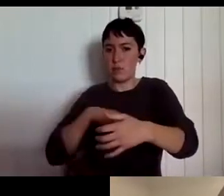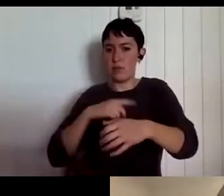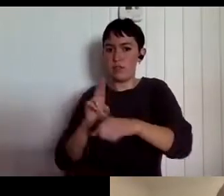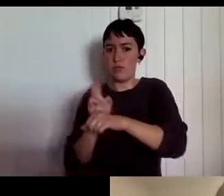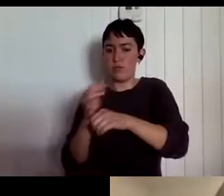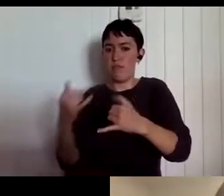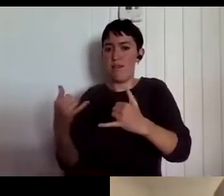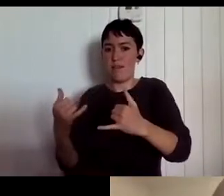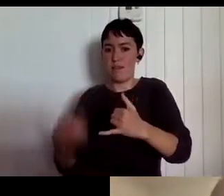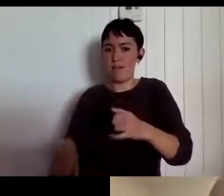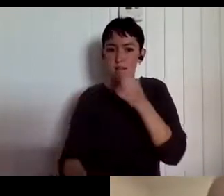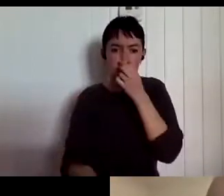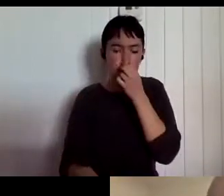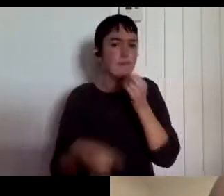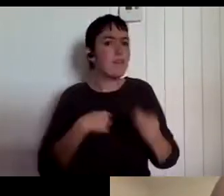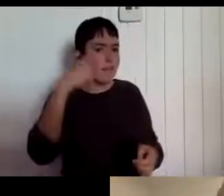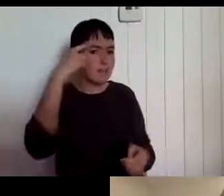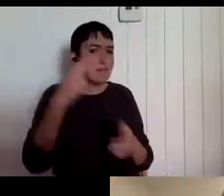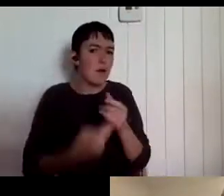Well, I think it's kind of both.